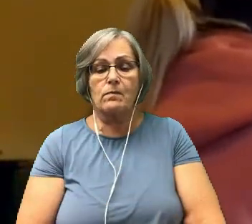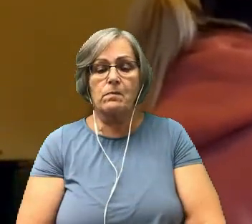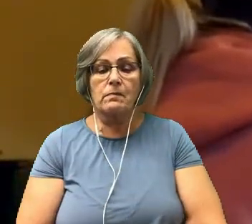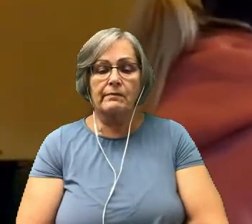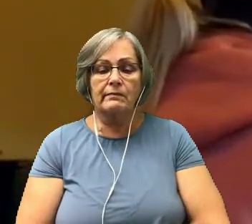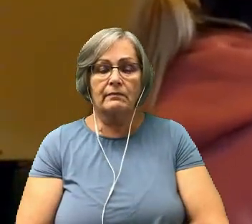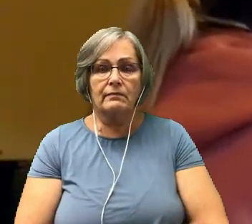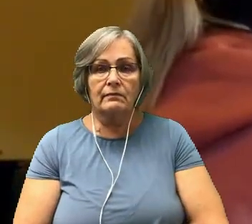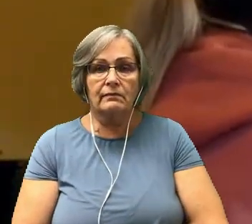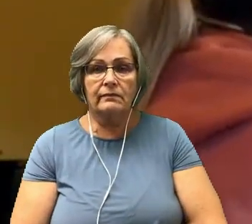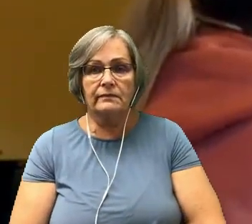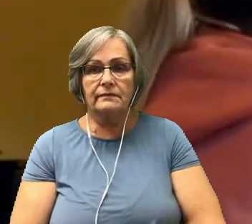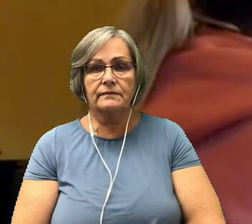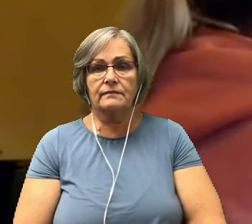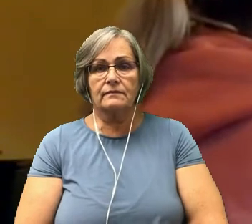come